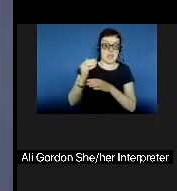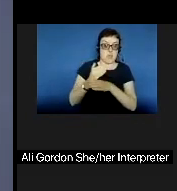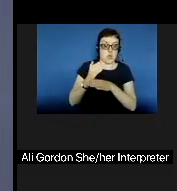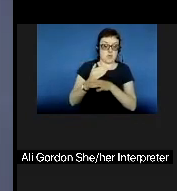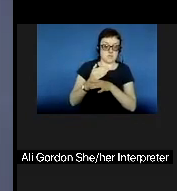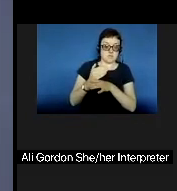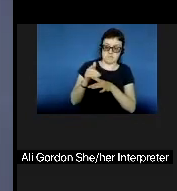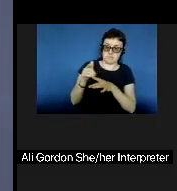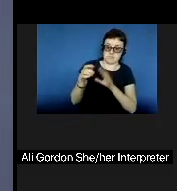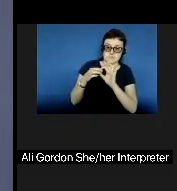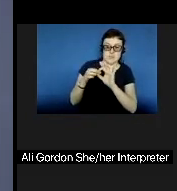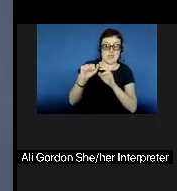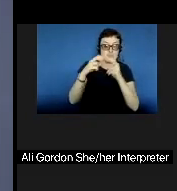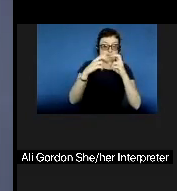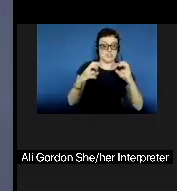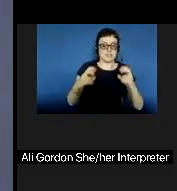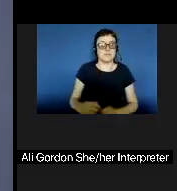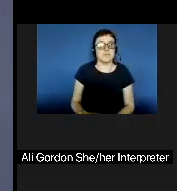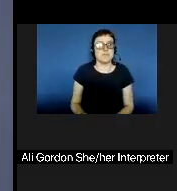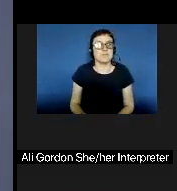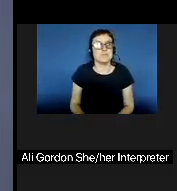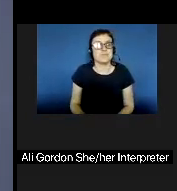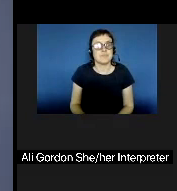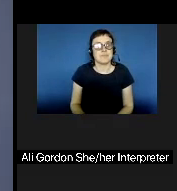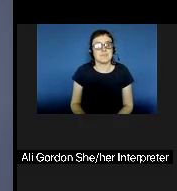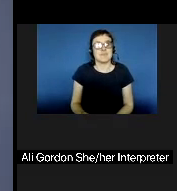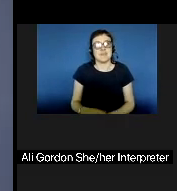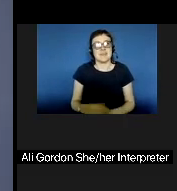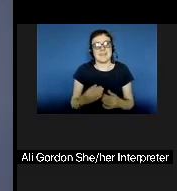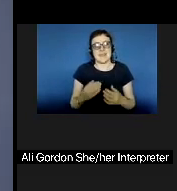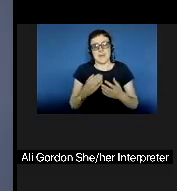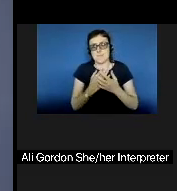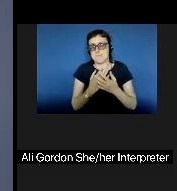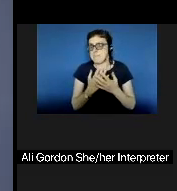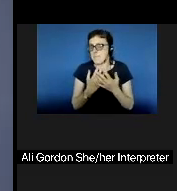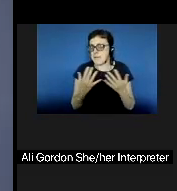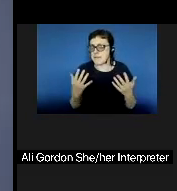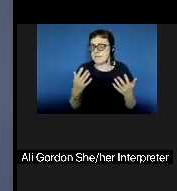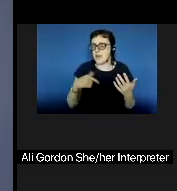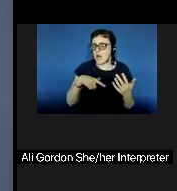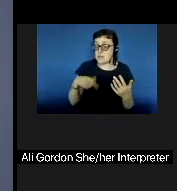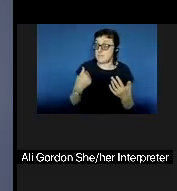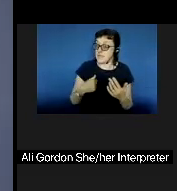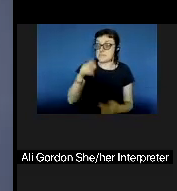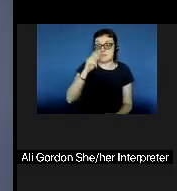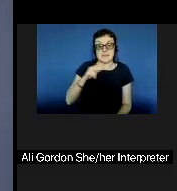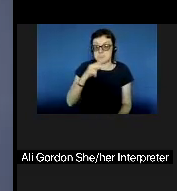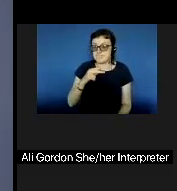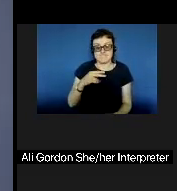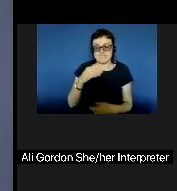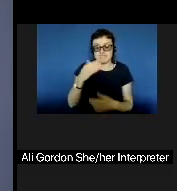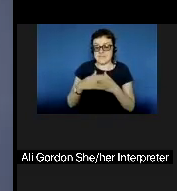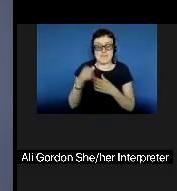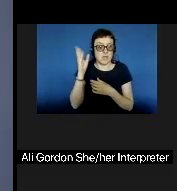into the collection. So Kin says, "How many of us have had the experience of speaking and yet not being heard?